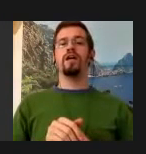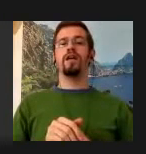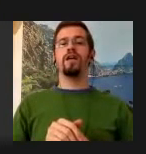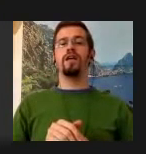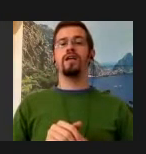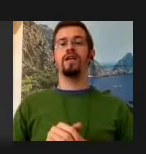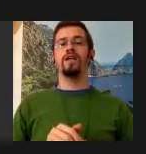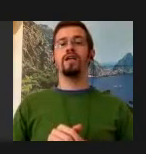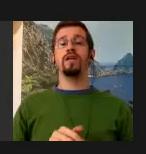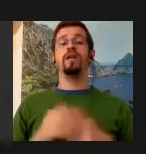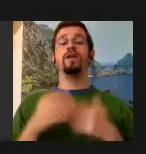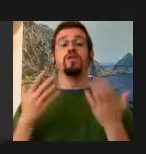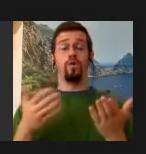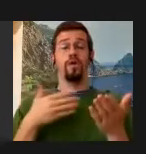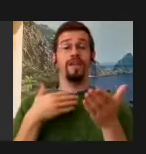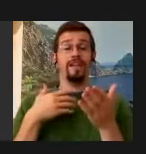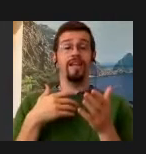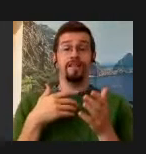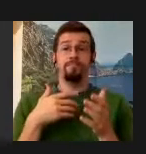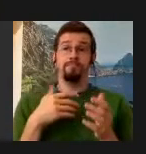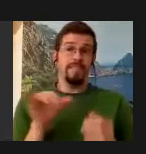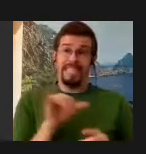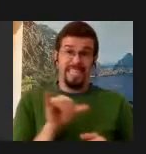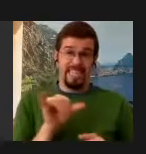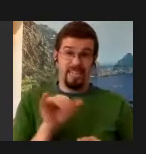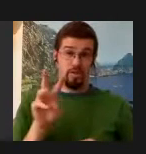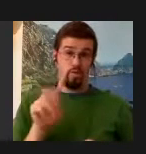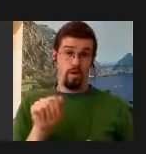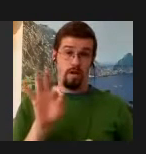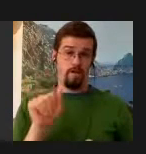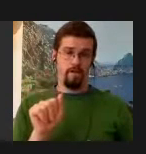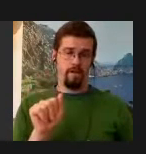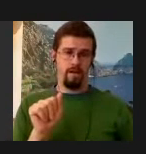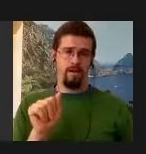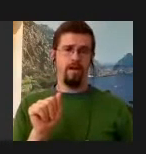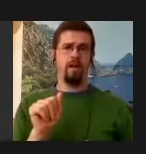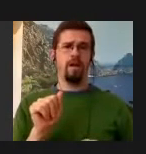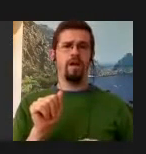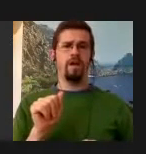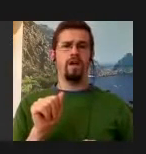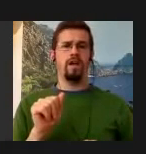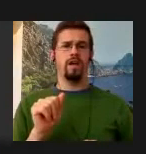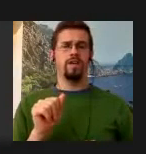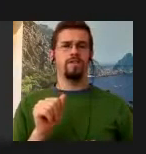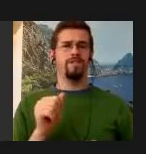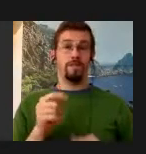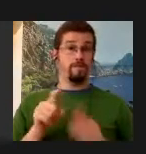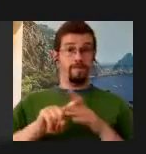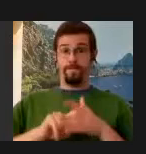and so even Wafa, she never thought about the importance of sign writing,